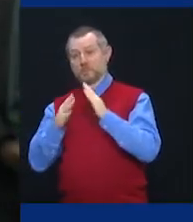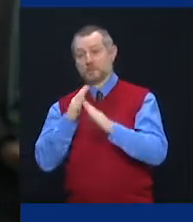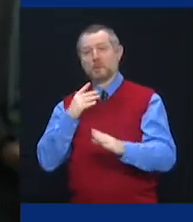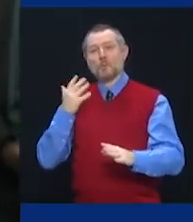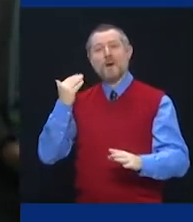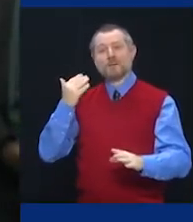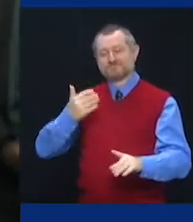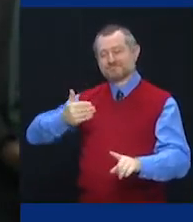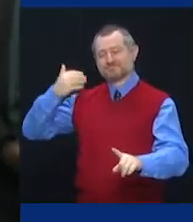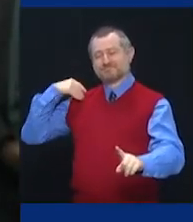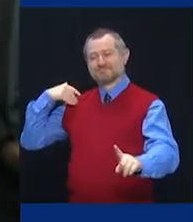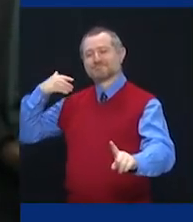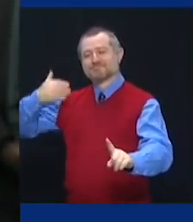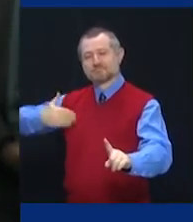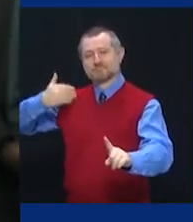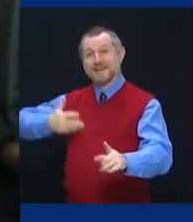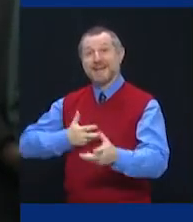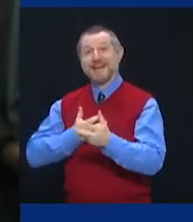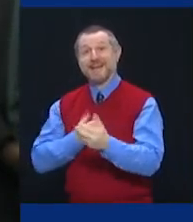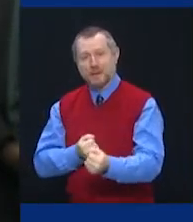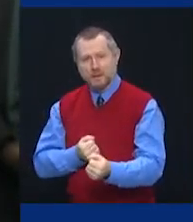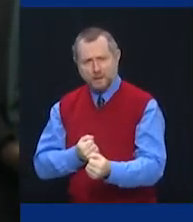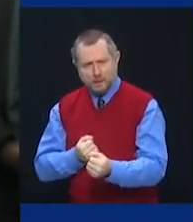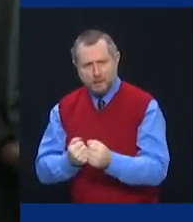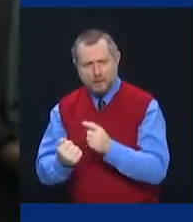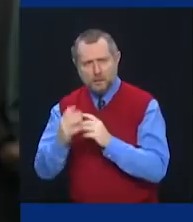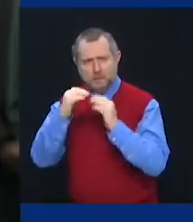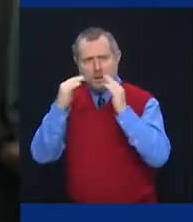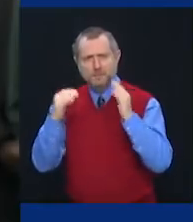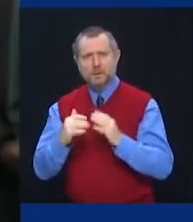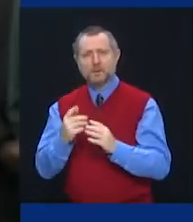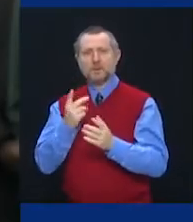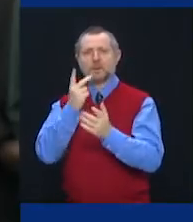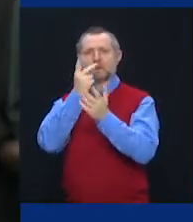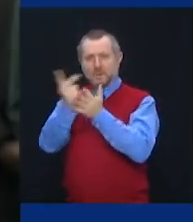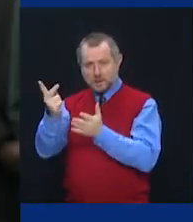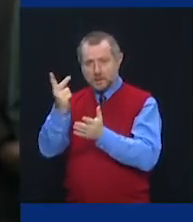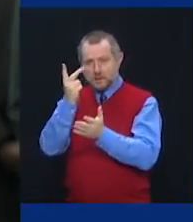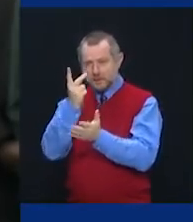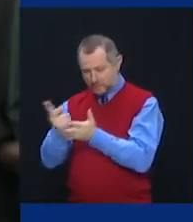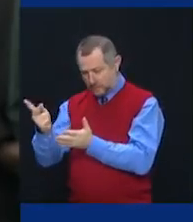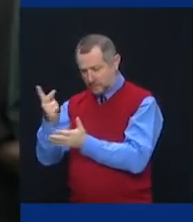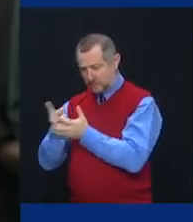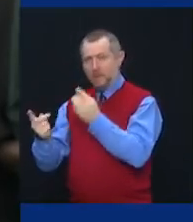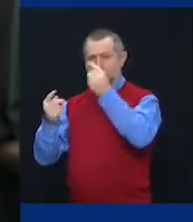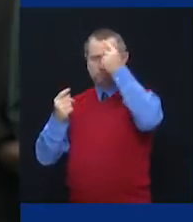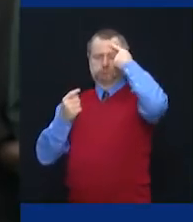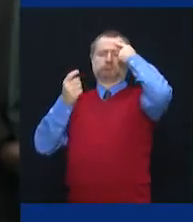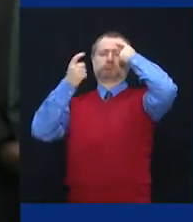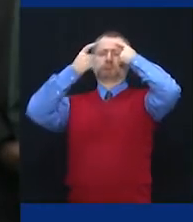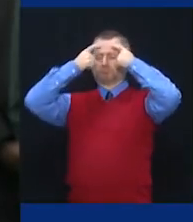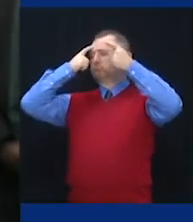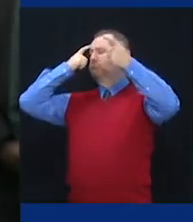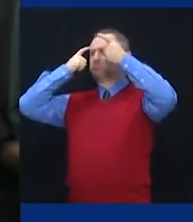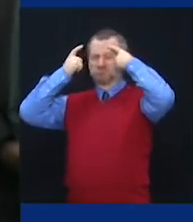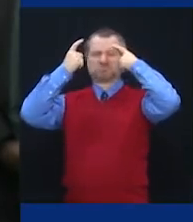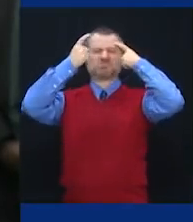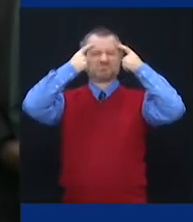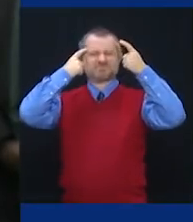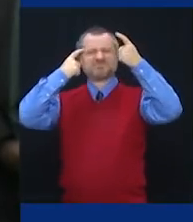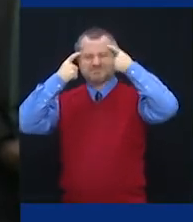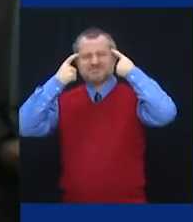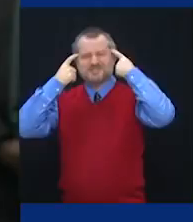trust the system, and the trust was broken. The black community is saying, do you remember the Tuskegee